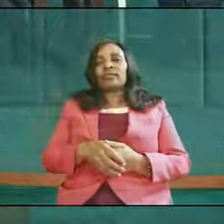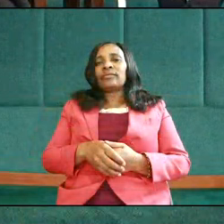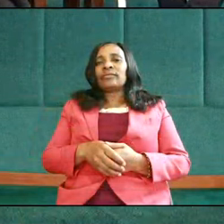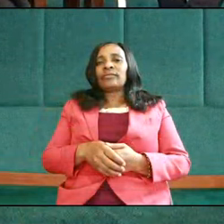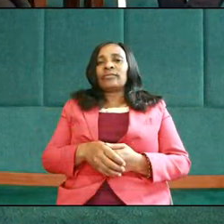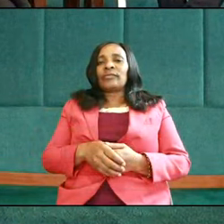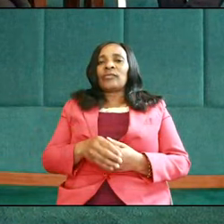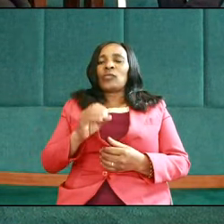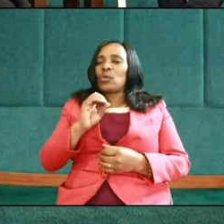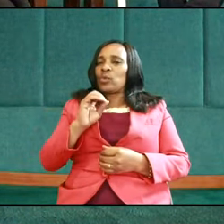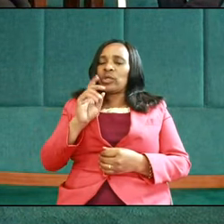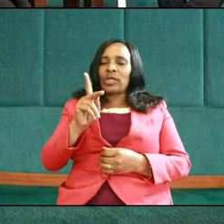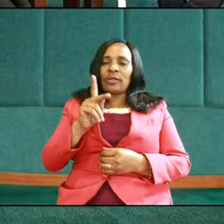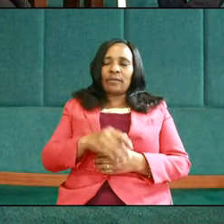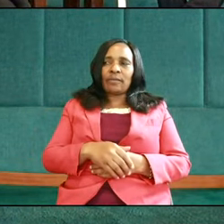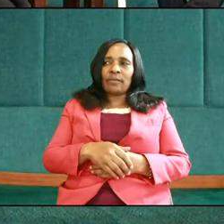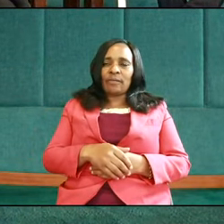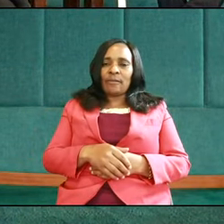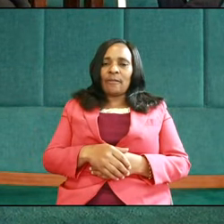Okay.